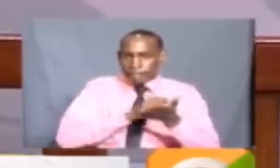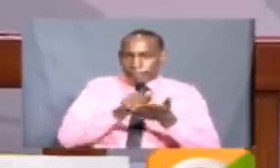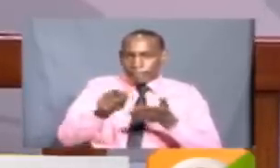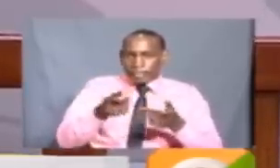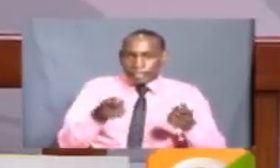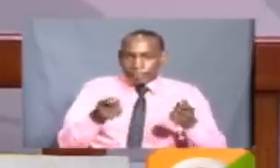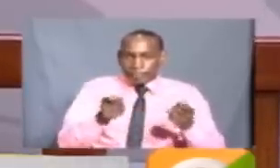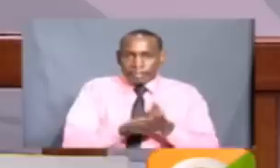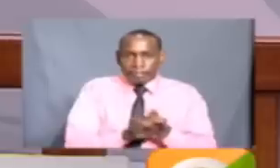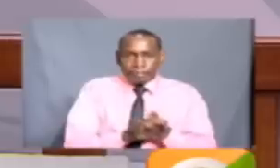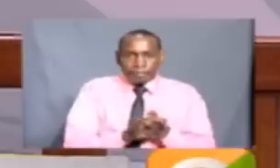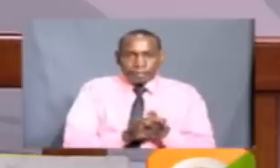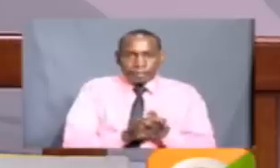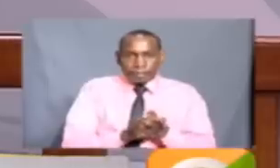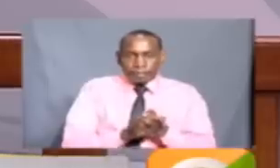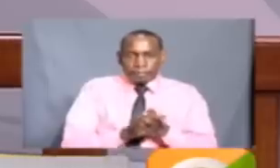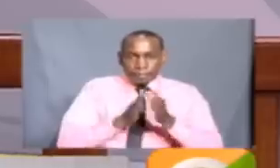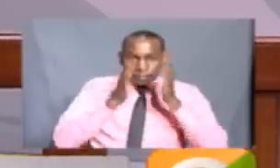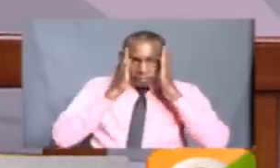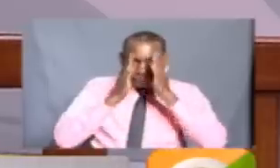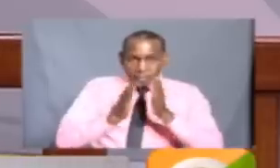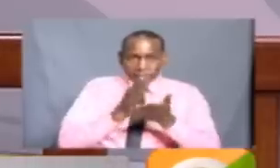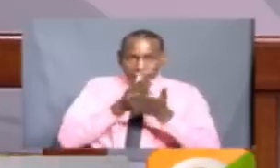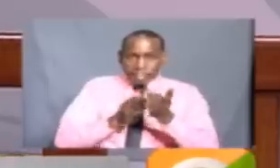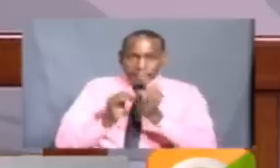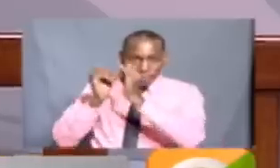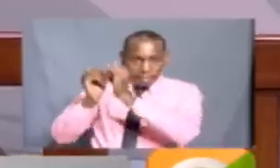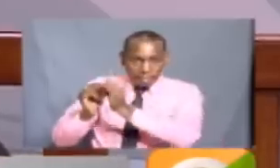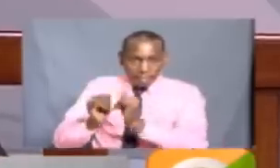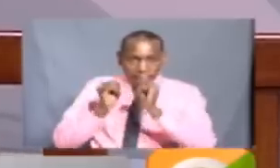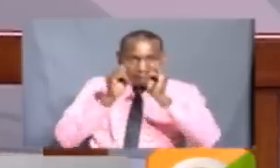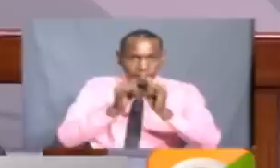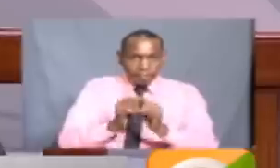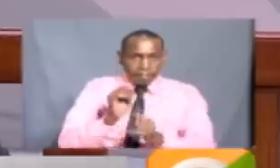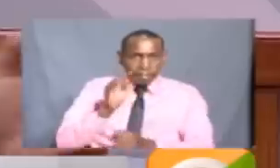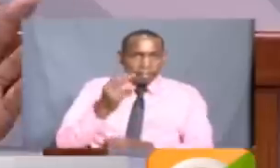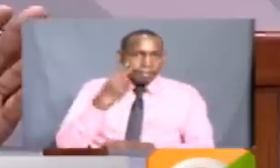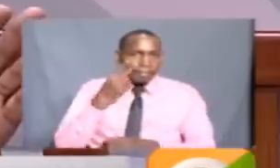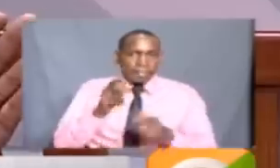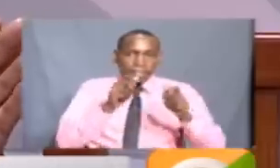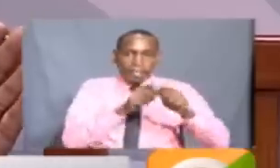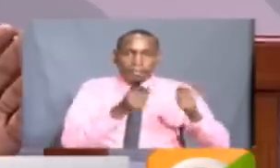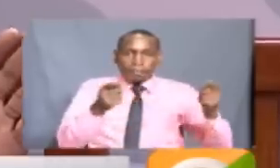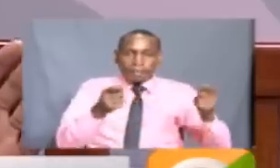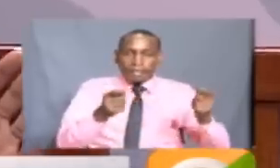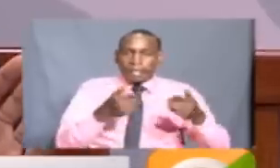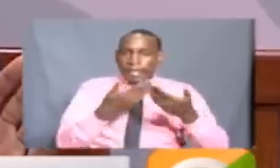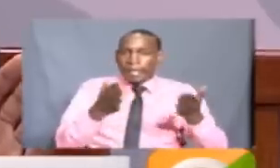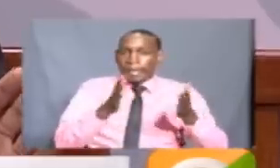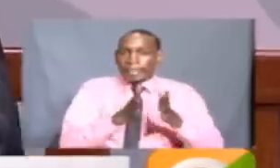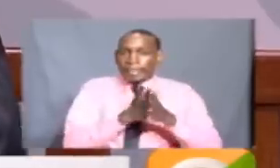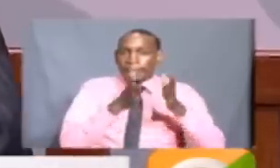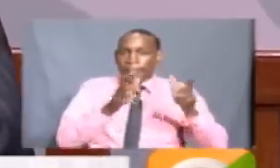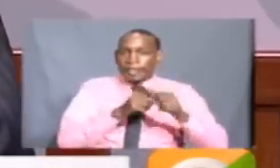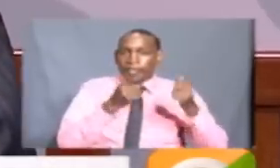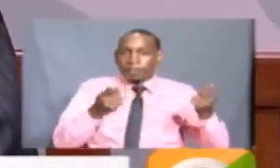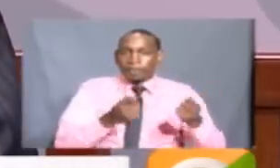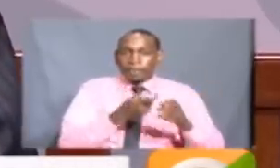yeah, is fixated with certain individuals. If you look at the newspapers, any of the major newspapers, mm-hmm, out